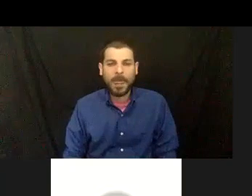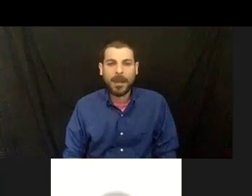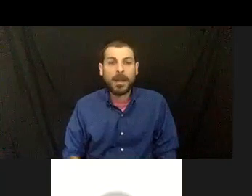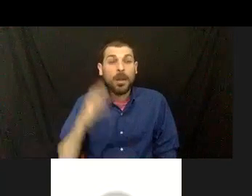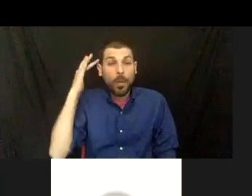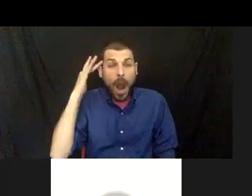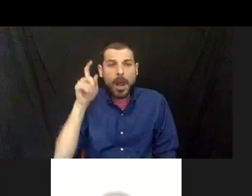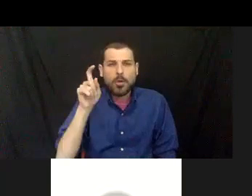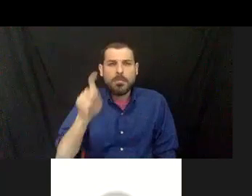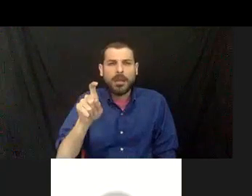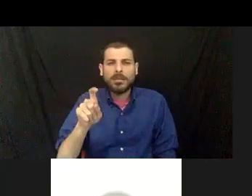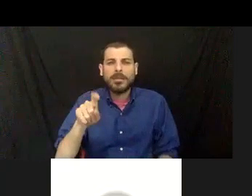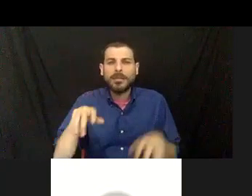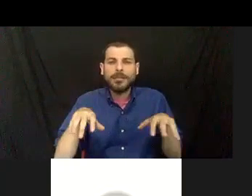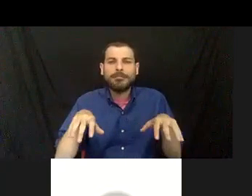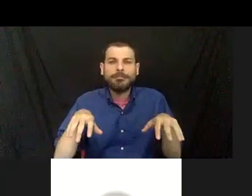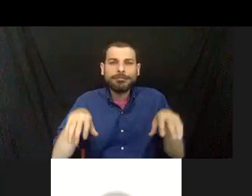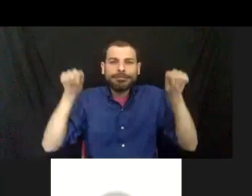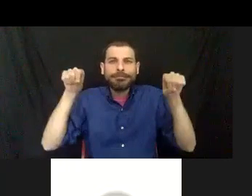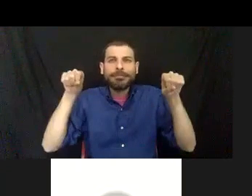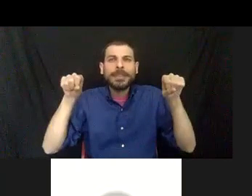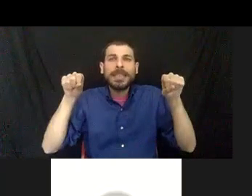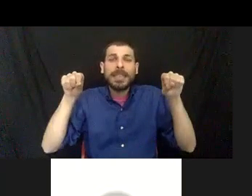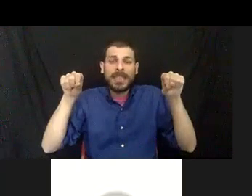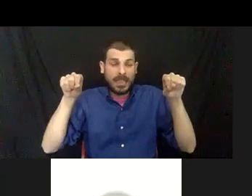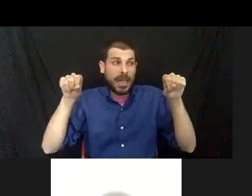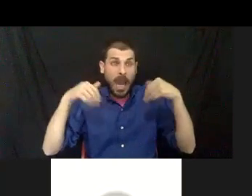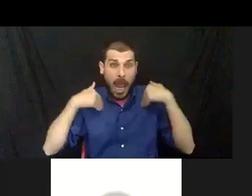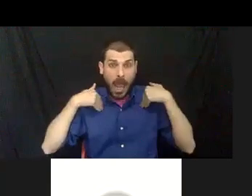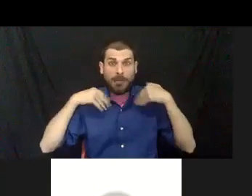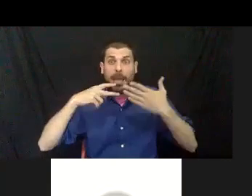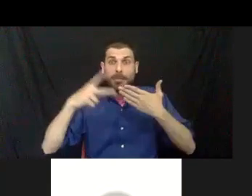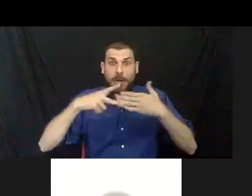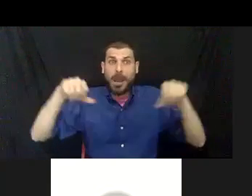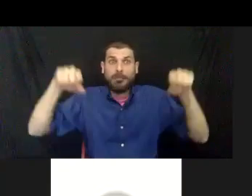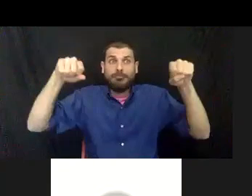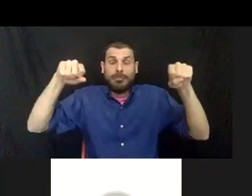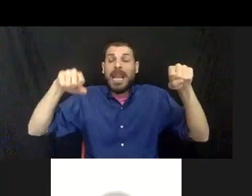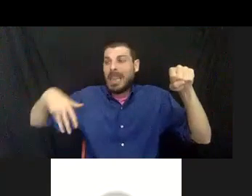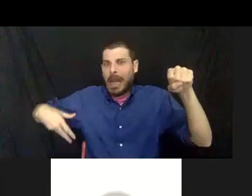piggybacks off the main unemployment benefit.